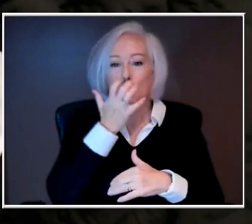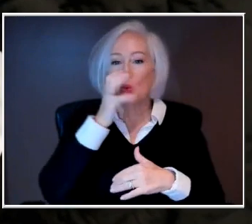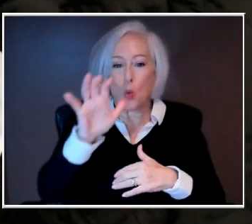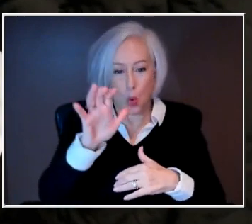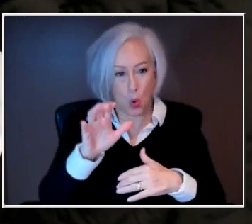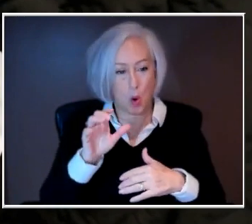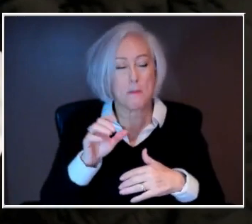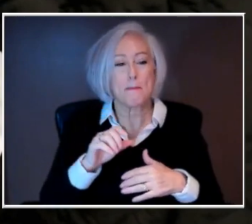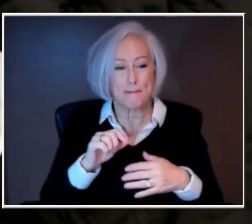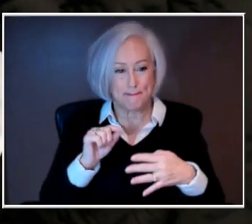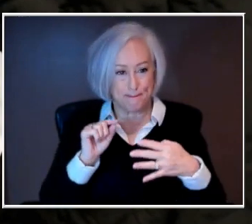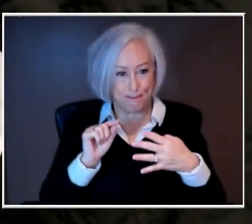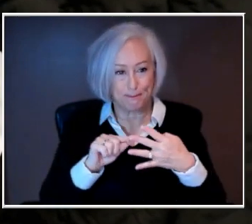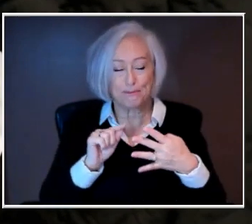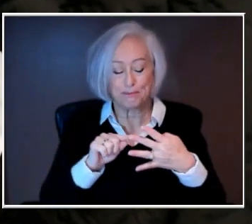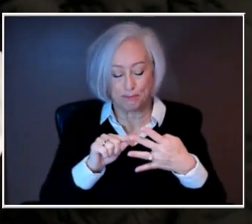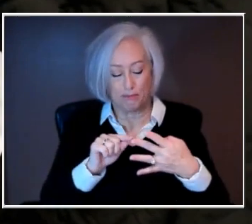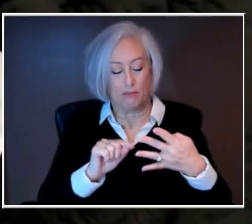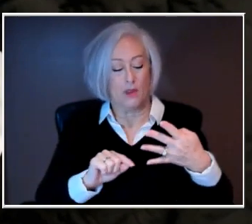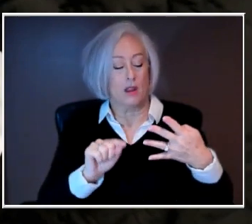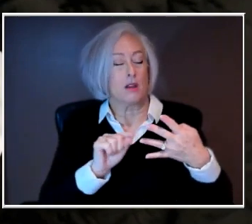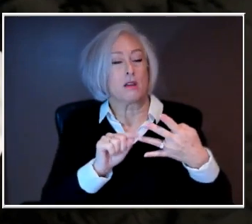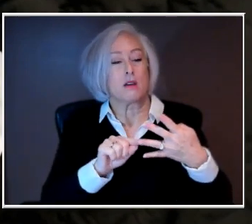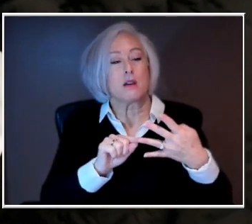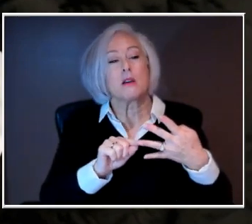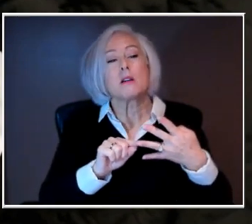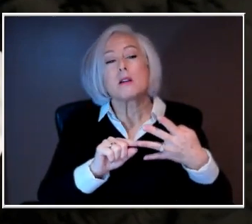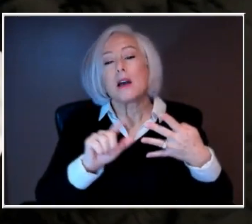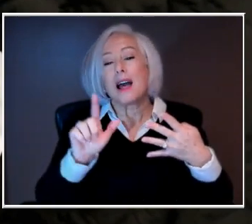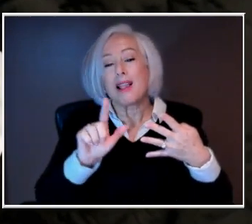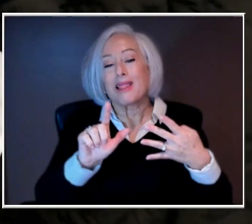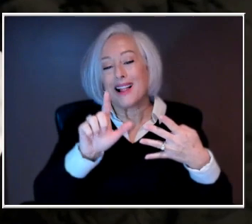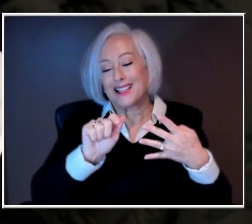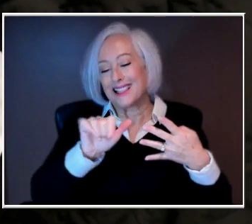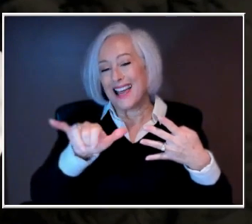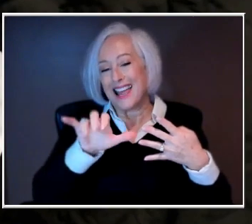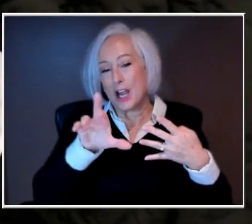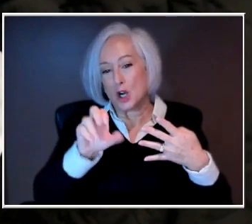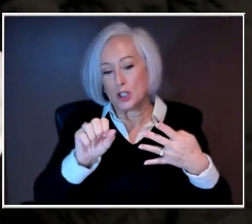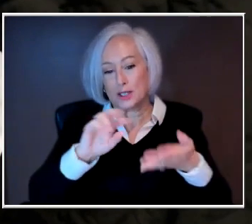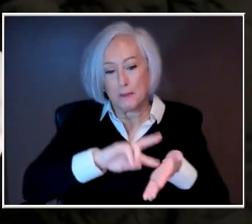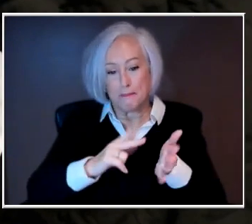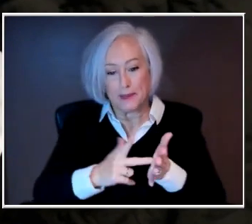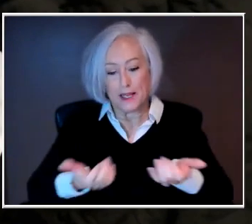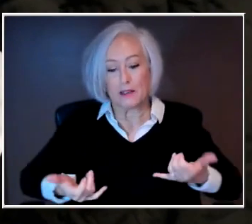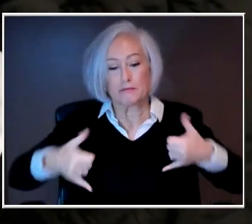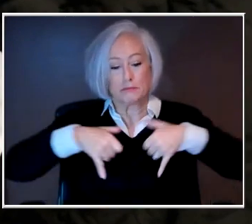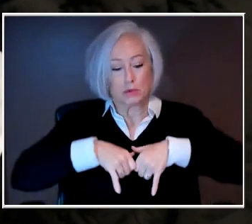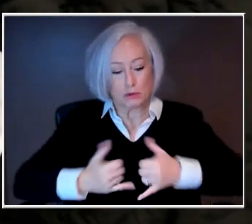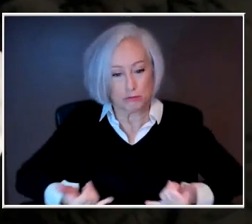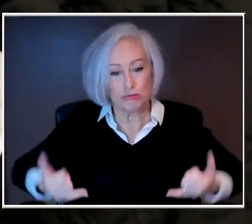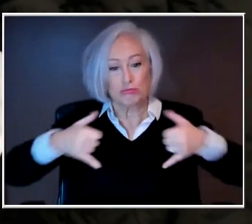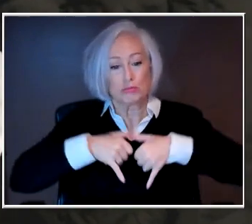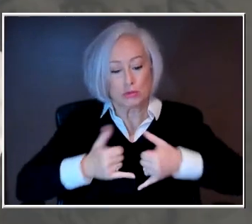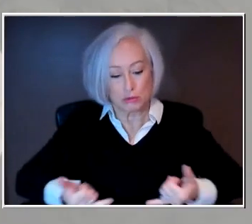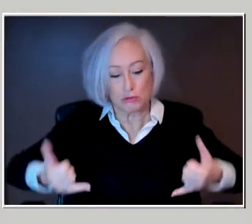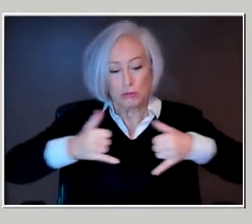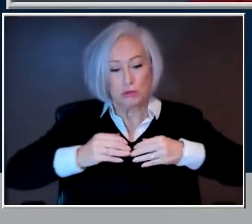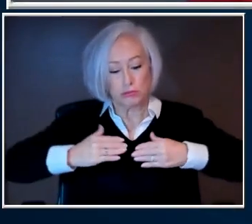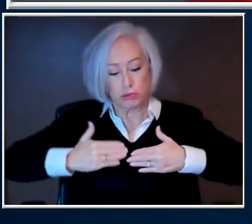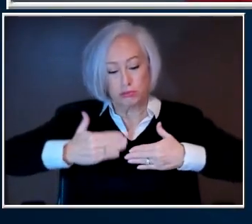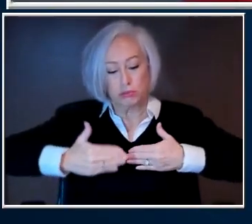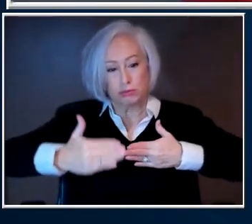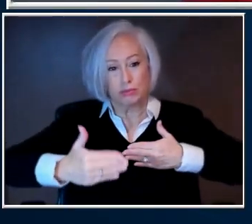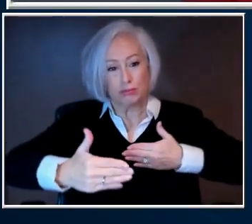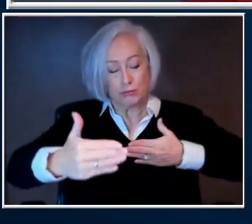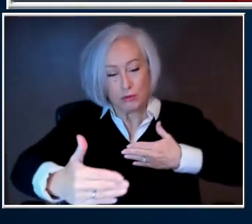trap that good warm air inside your clothes. And then also stay dry. So Dr. Allen, what should people add to their